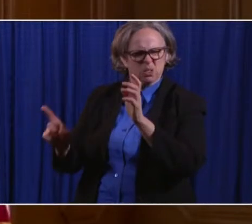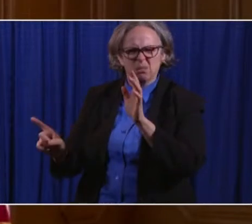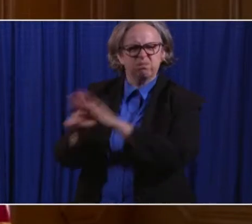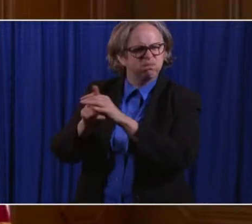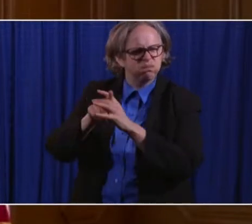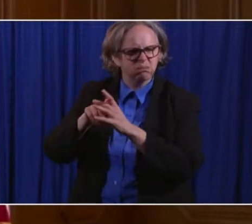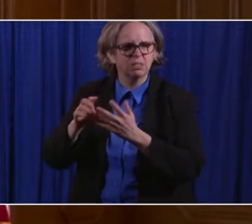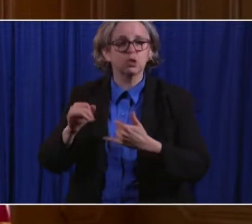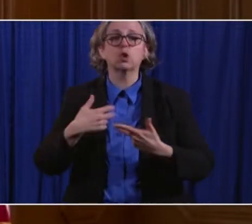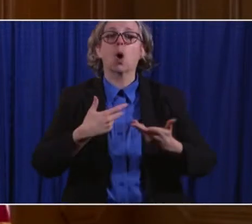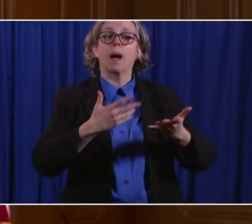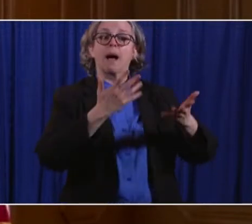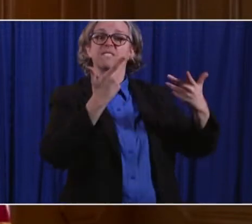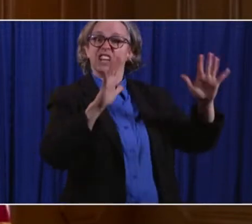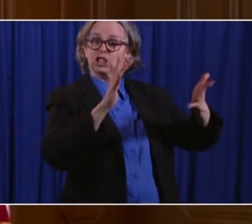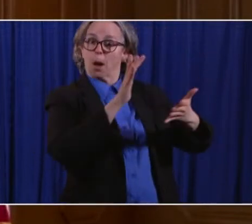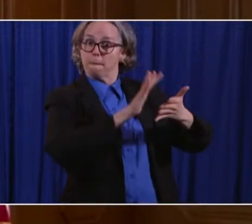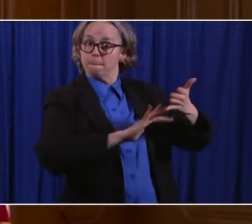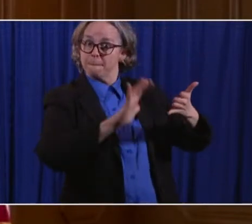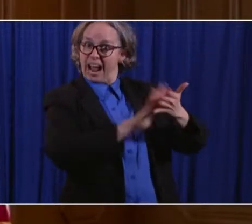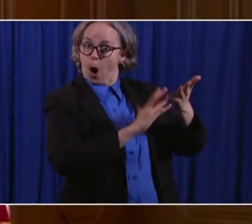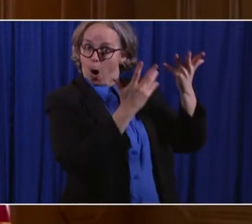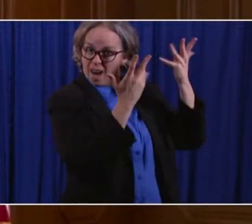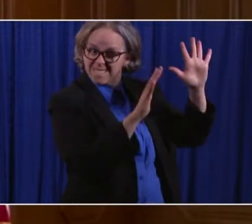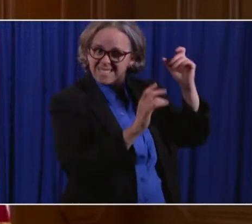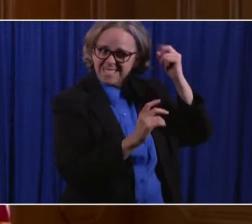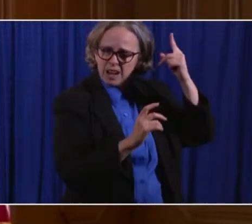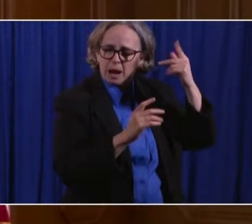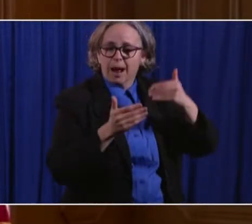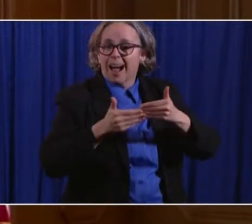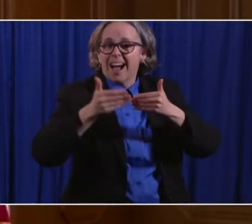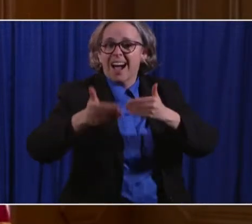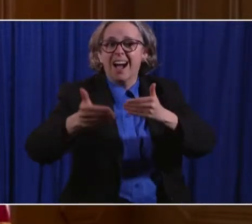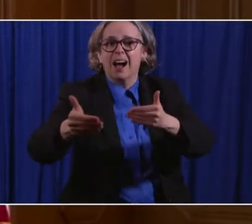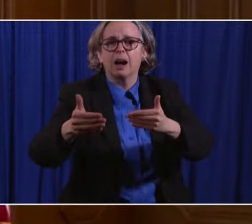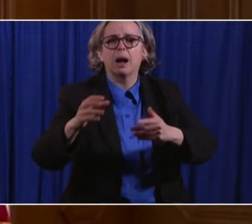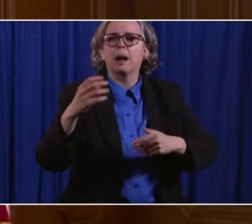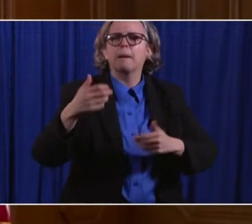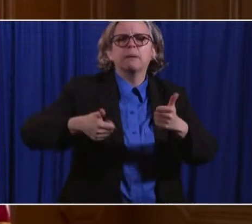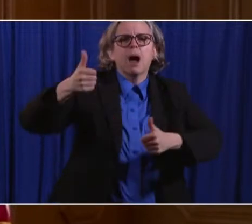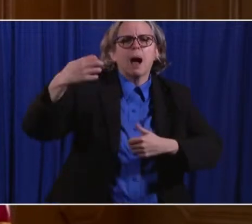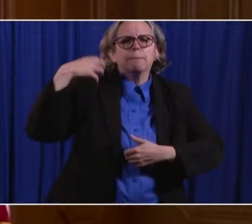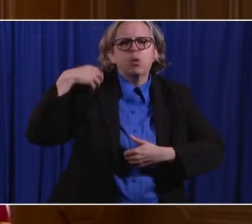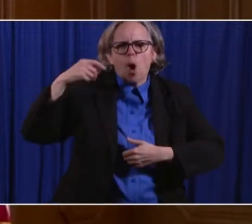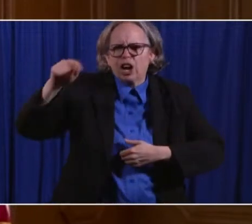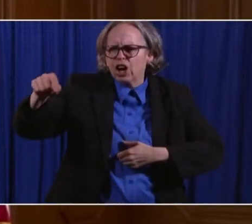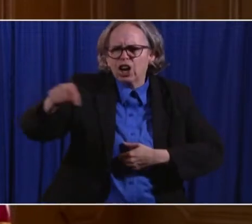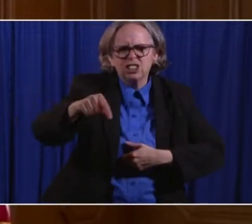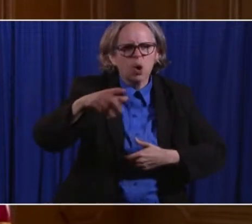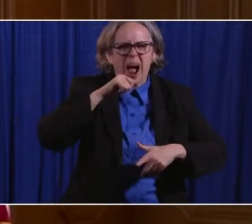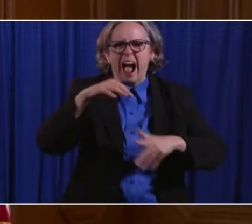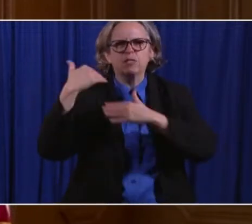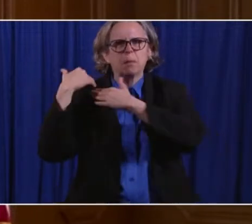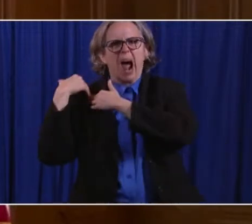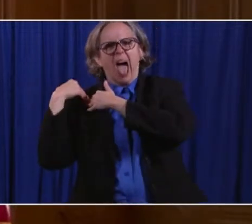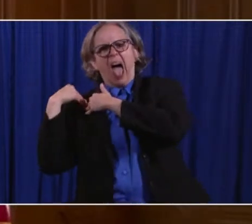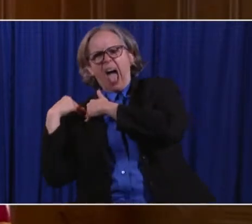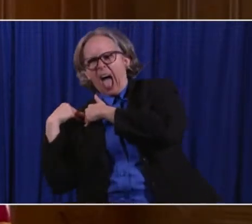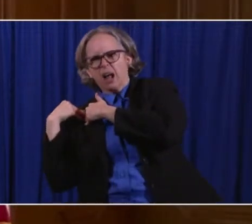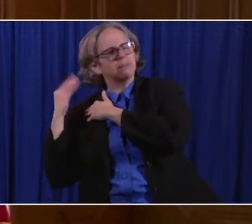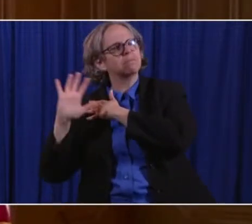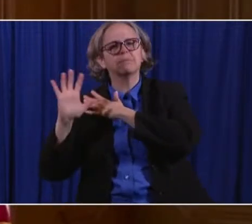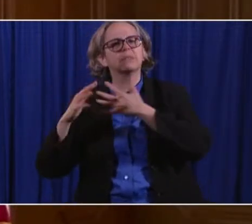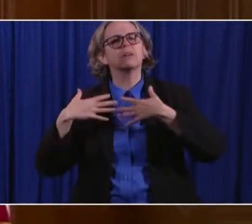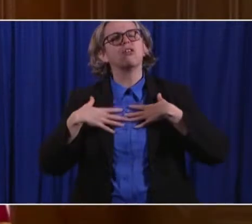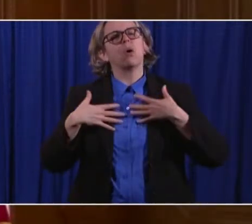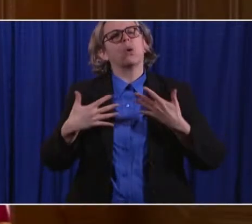from this burden so they can instead focus on getting employees across the state of Ohio back to work. This will